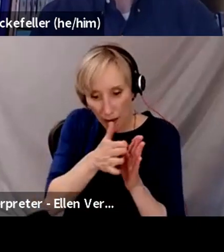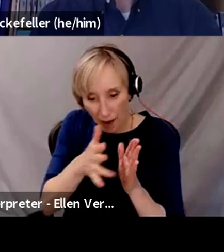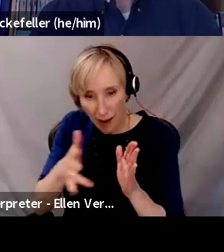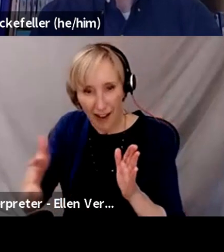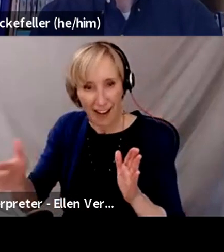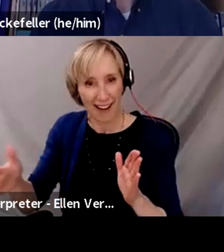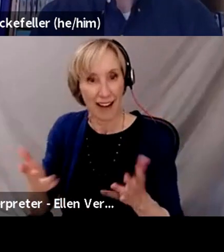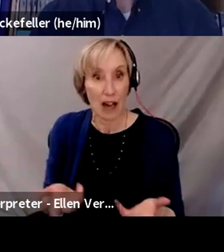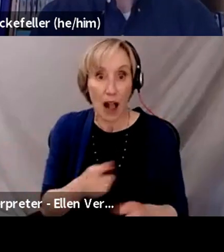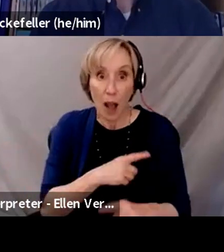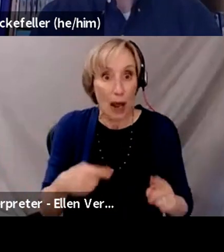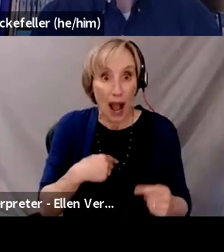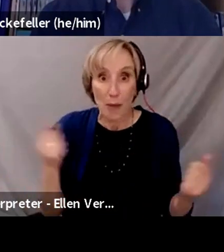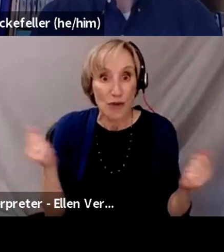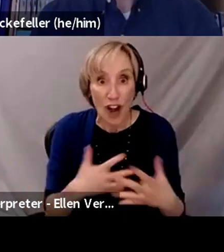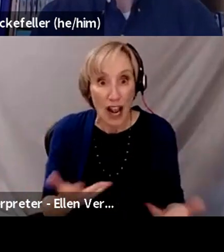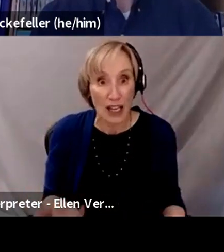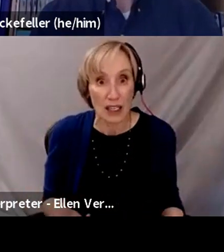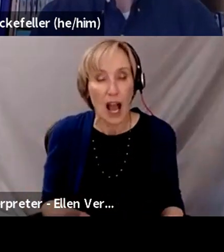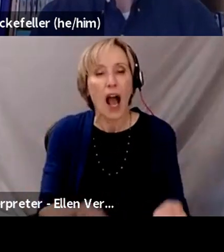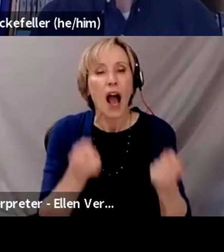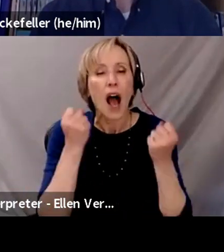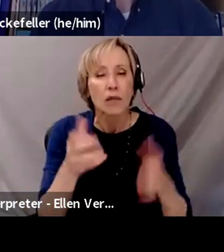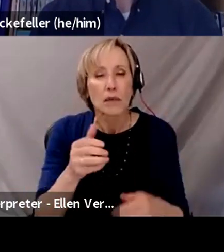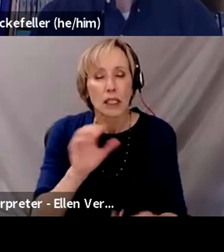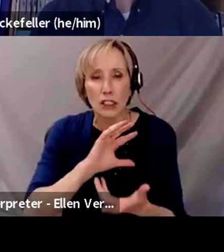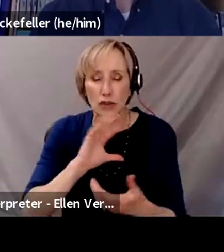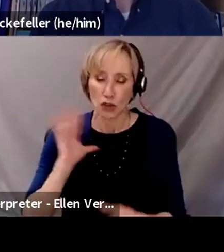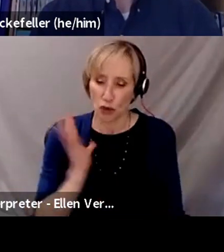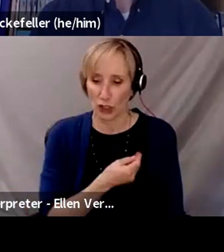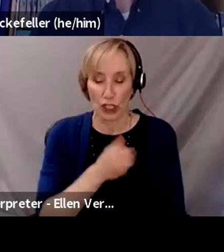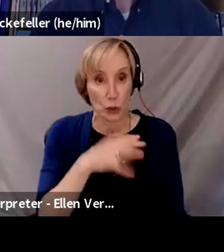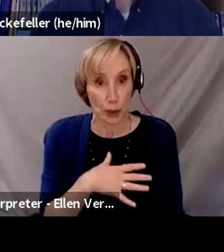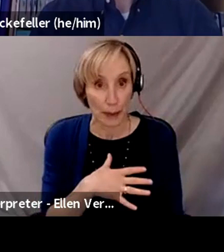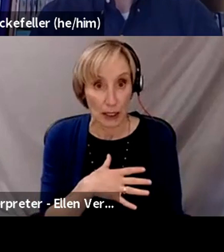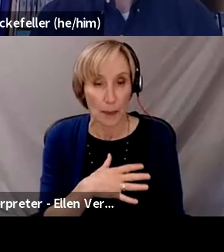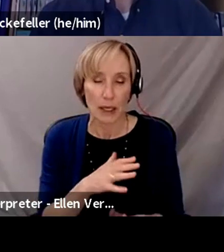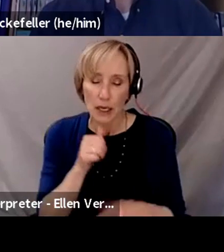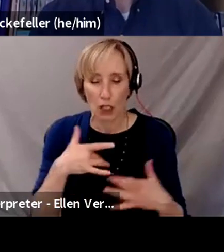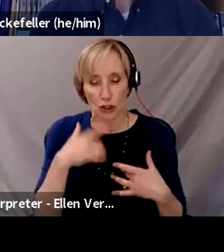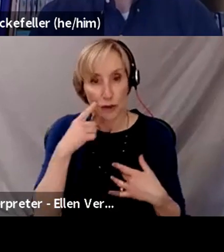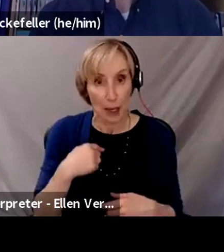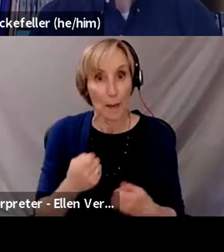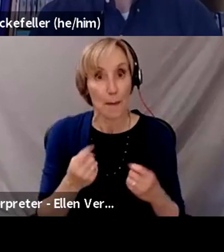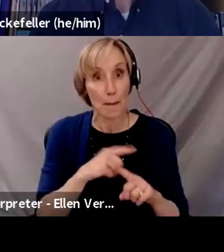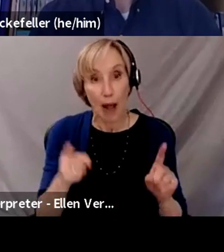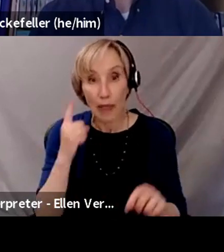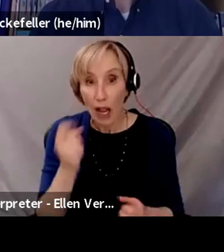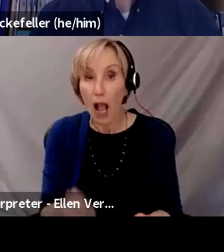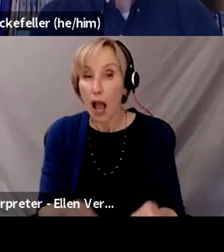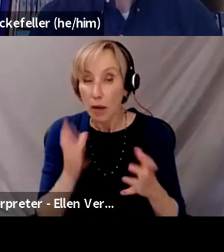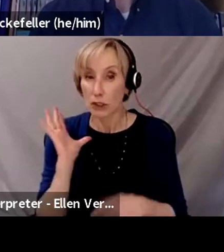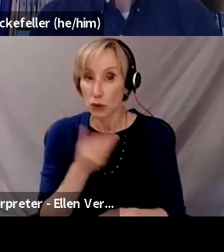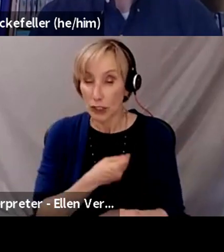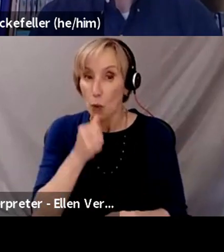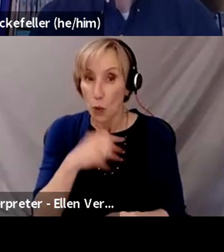How many transgender women, especially obviously not a concern for me, but like transgender women of color are